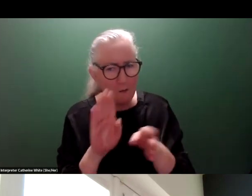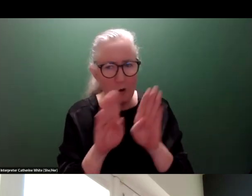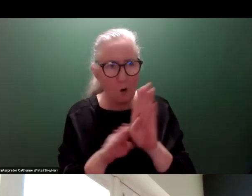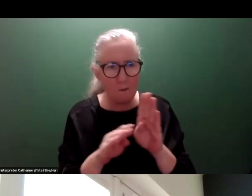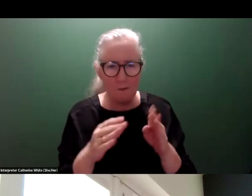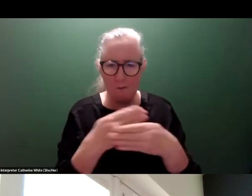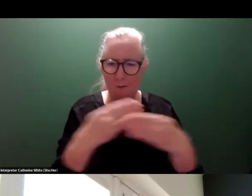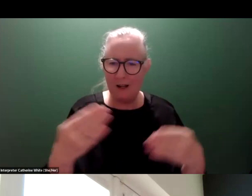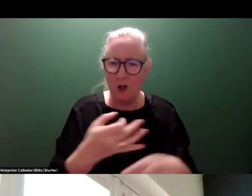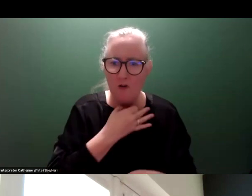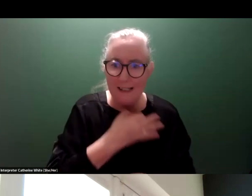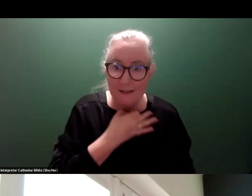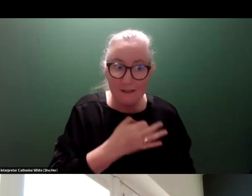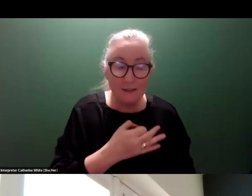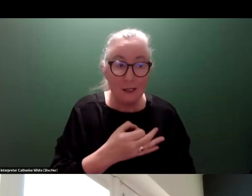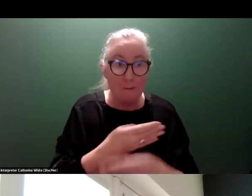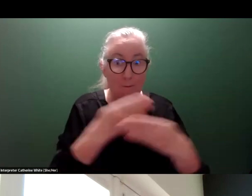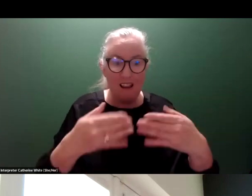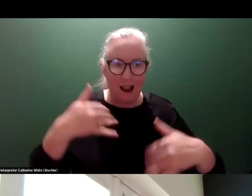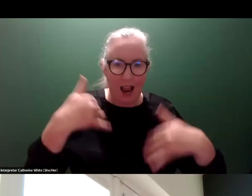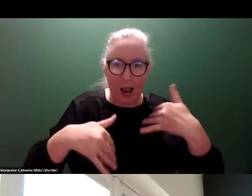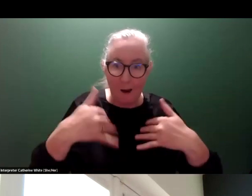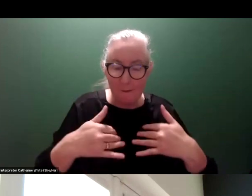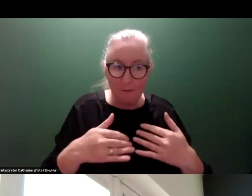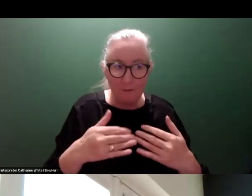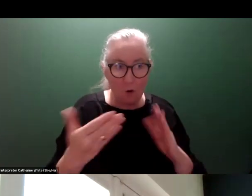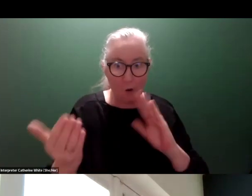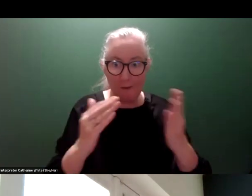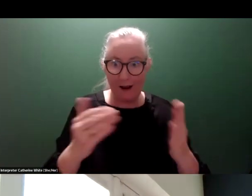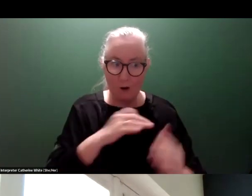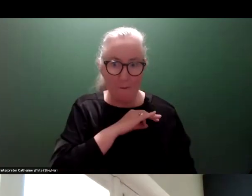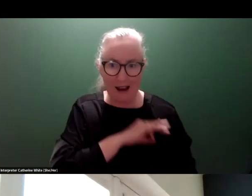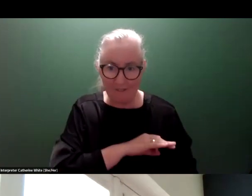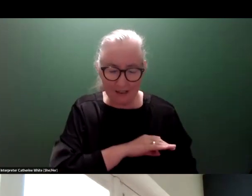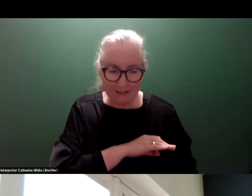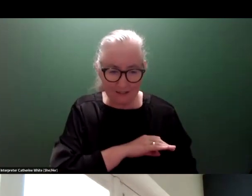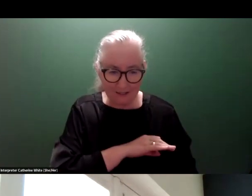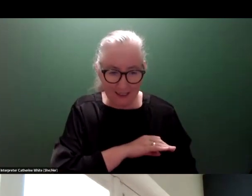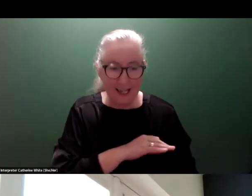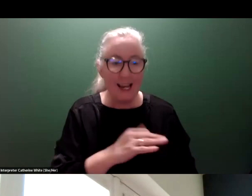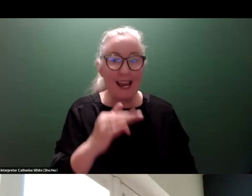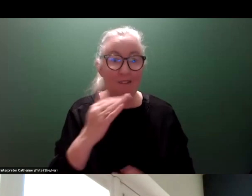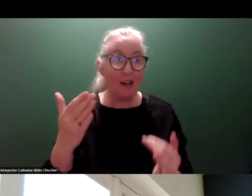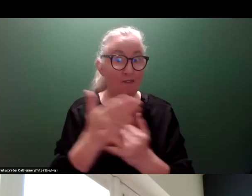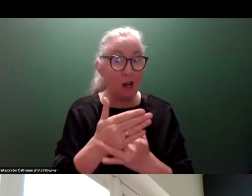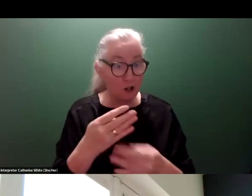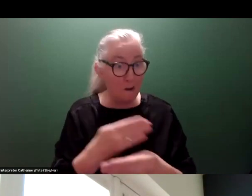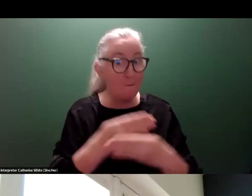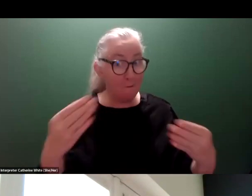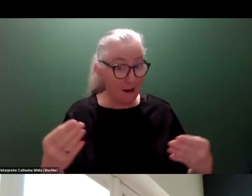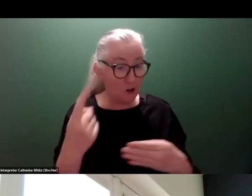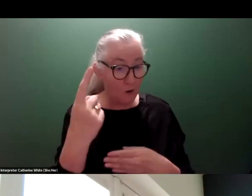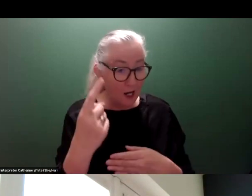of significant harm in relation to possible benefits, where the intervention is a major one and the proposed